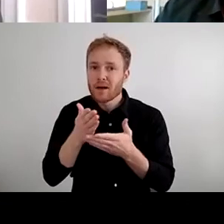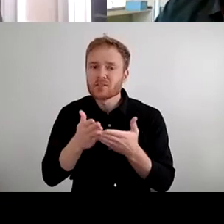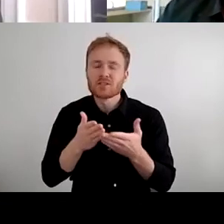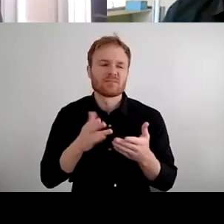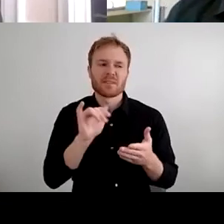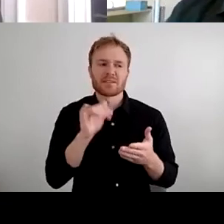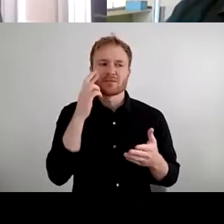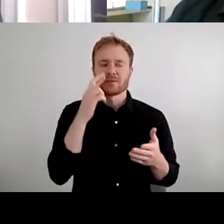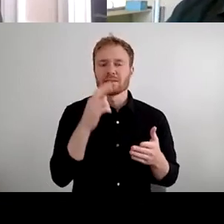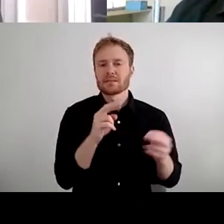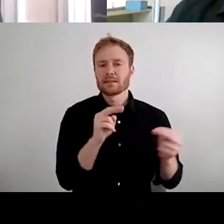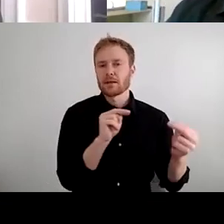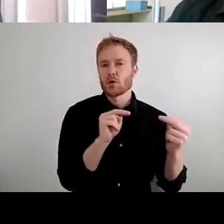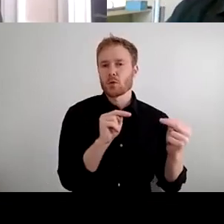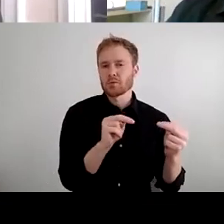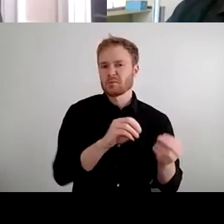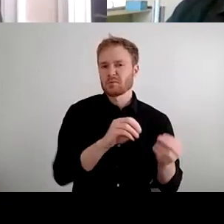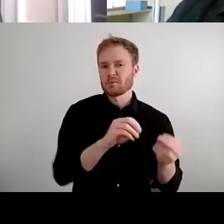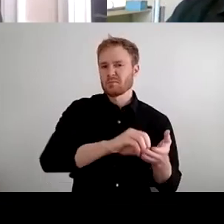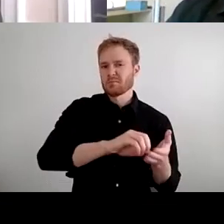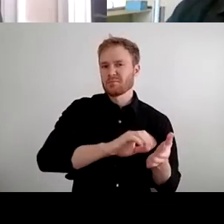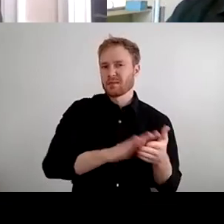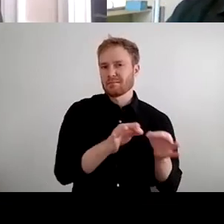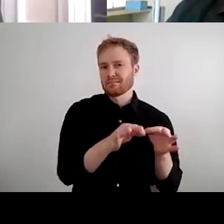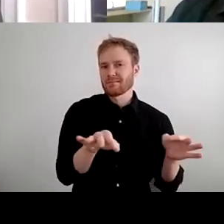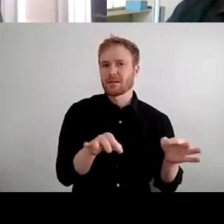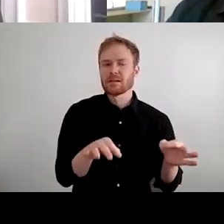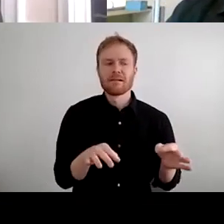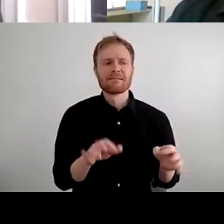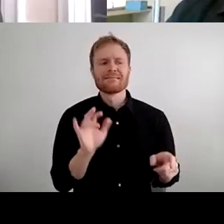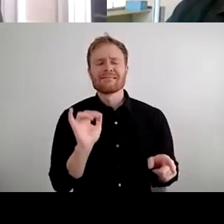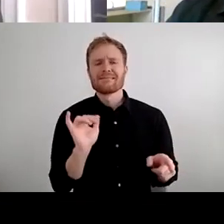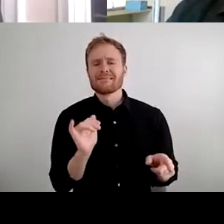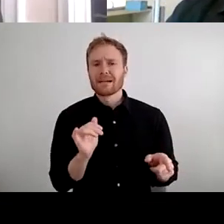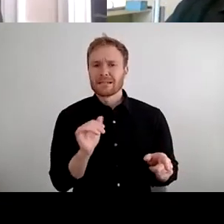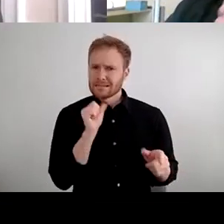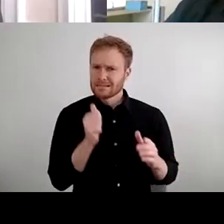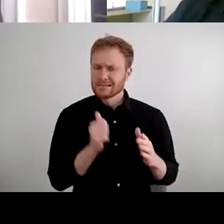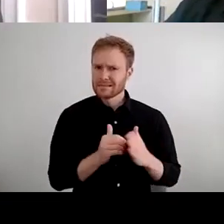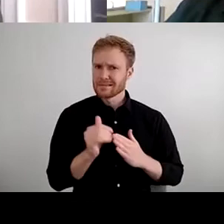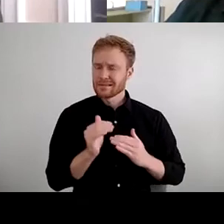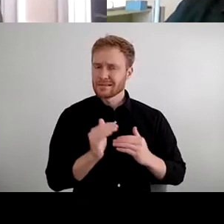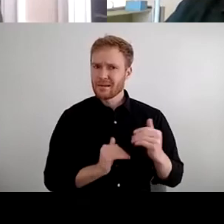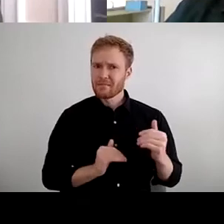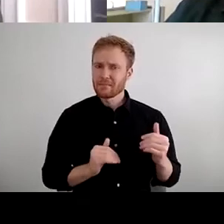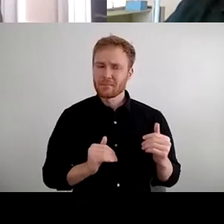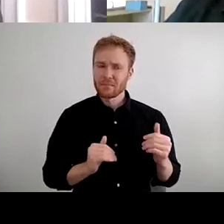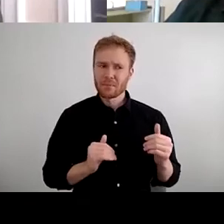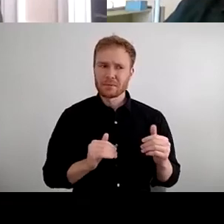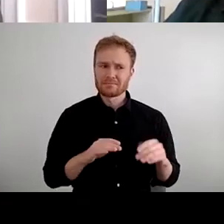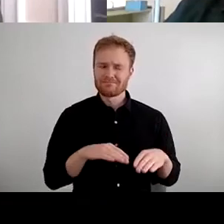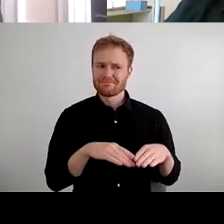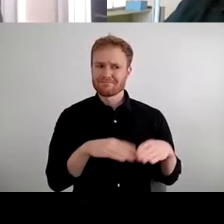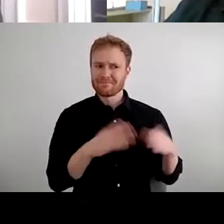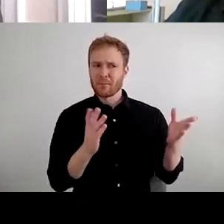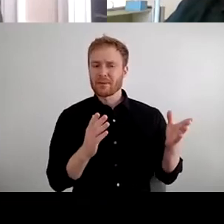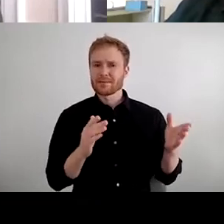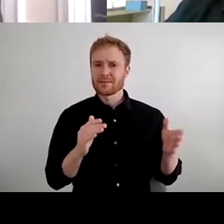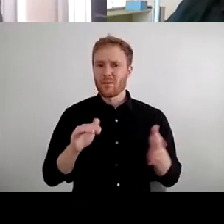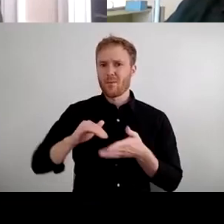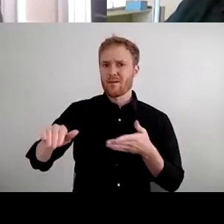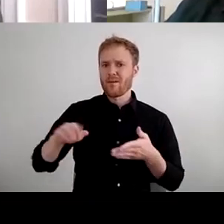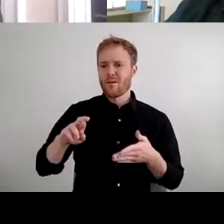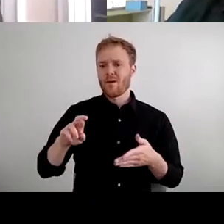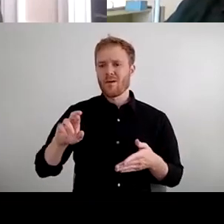this time. I hope that it's a little uncomfortably open-ended given that you're waiving the RFP process. And